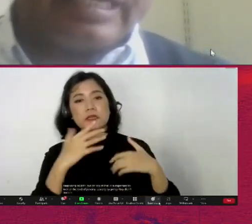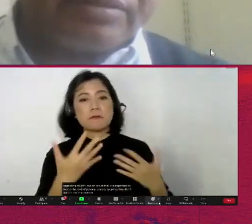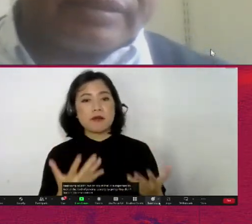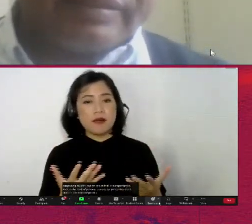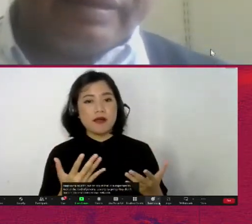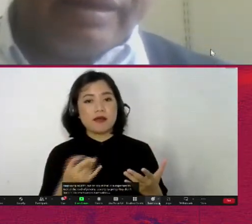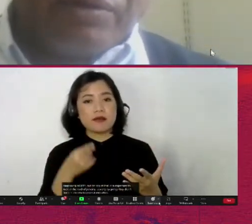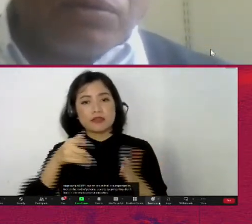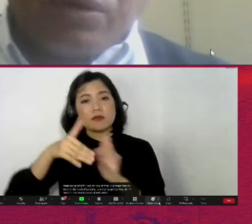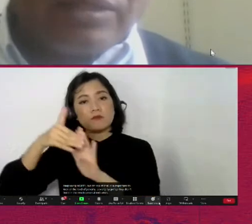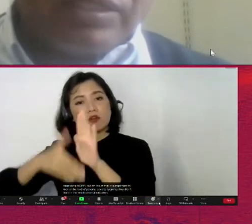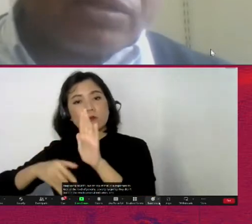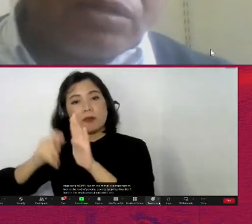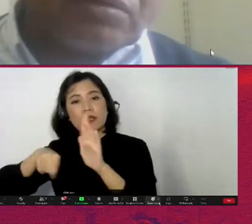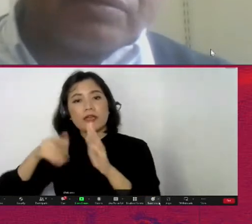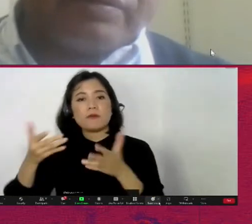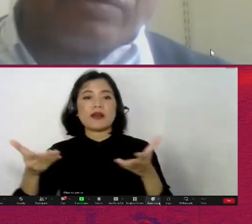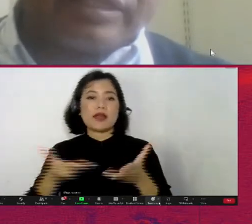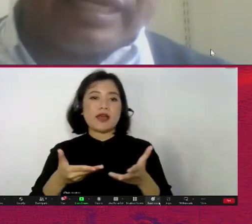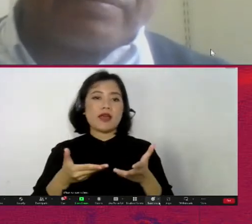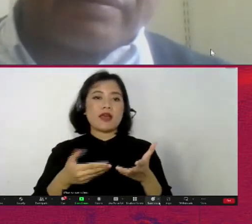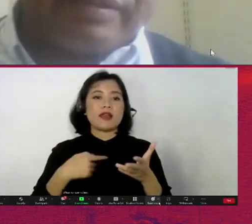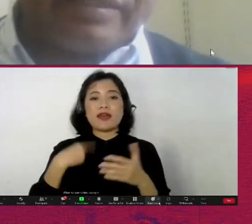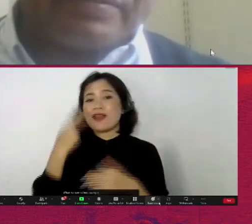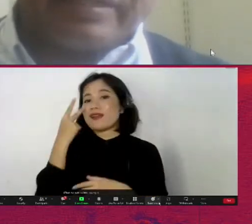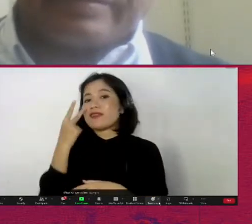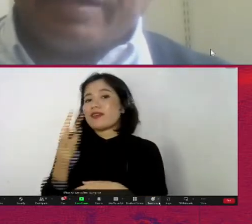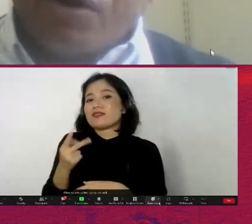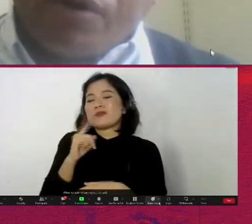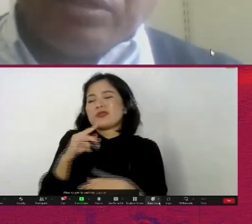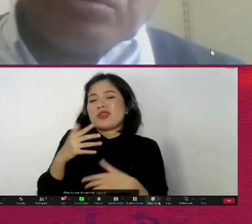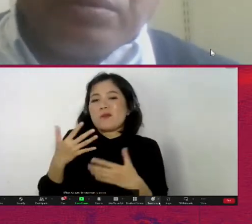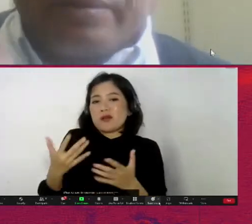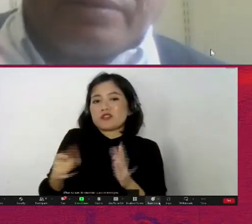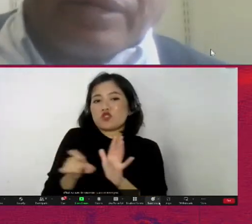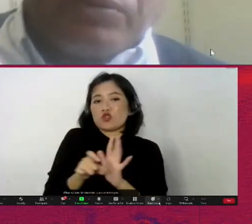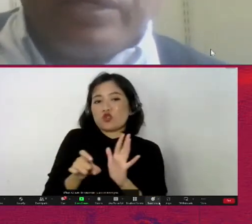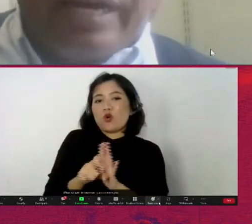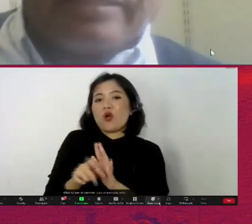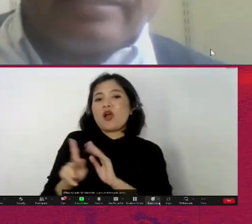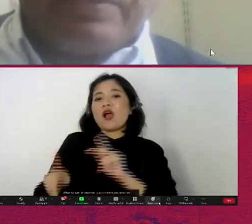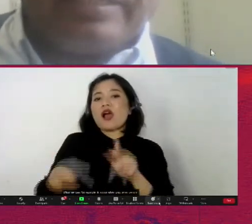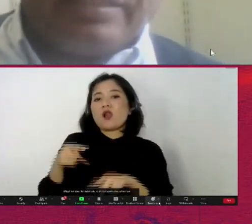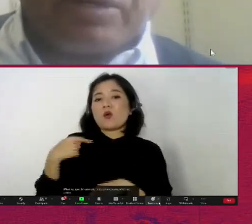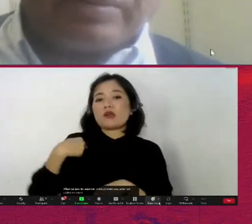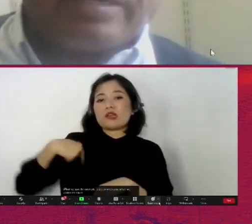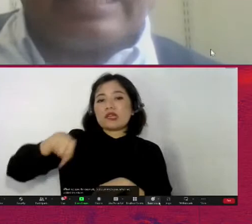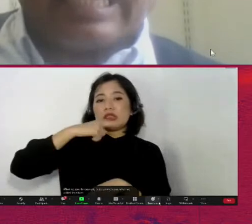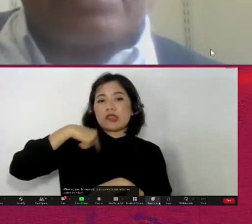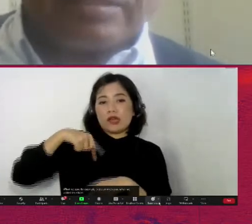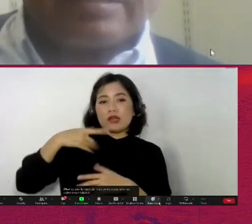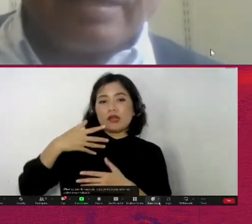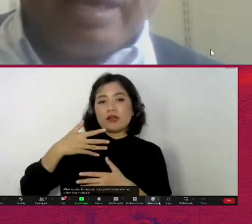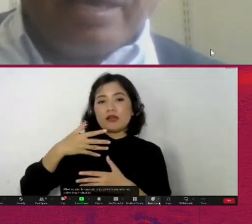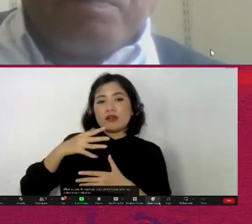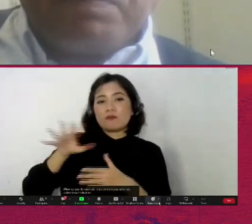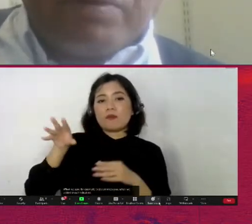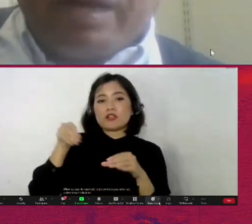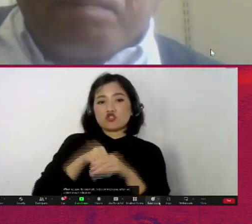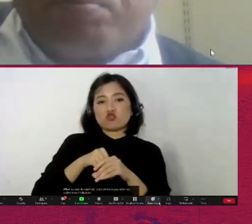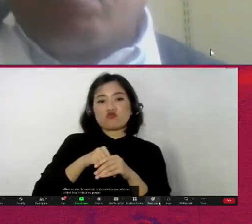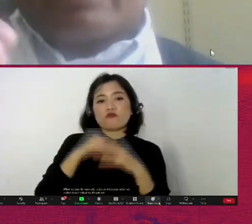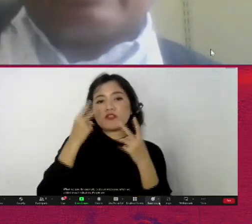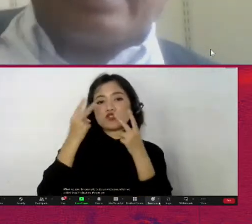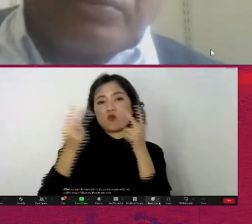environmental indicators. What we saw, for example, is that when we added these environmental indicators,